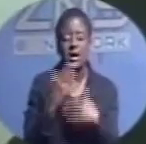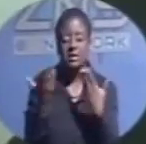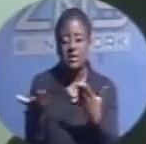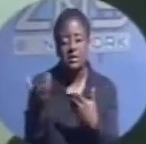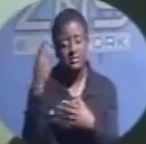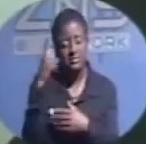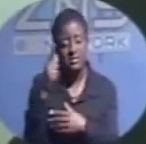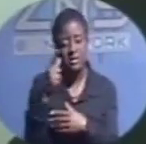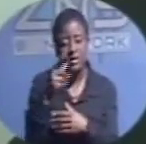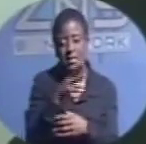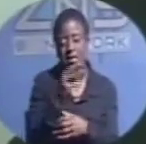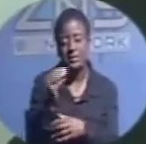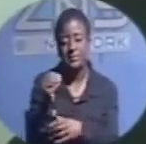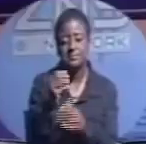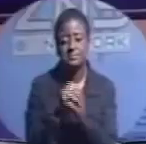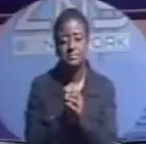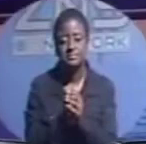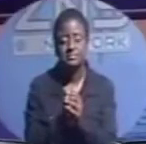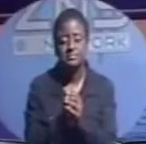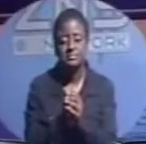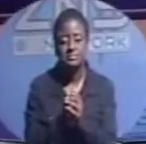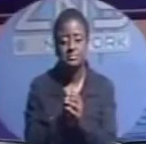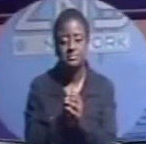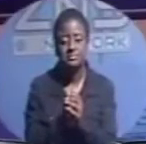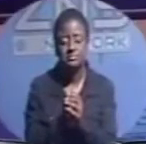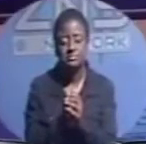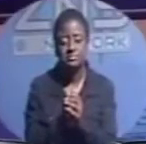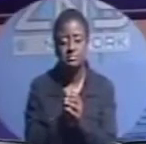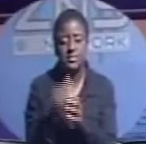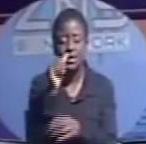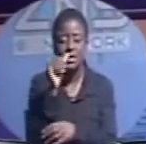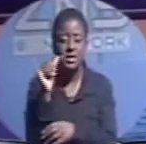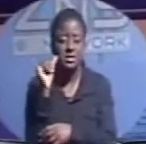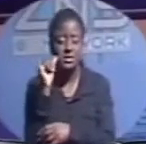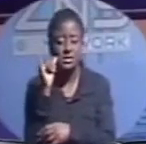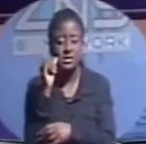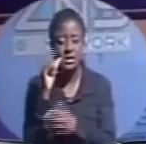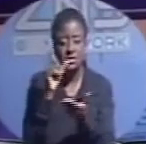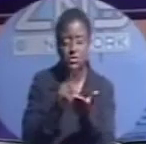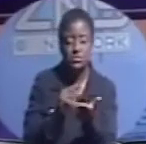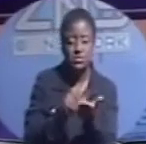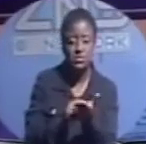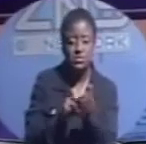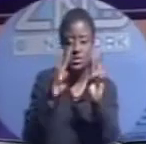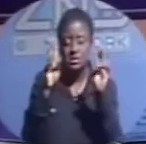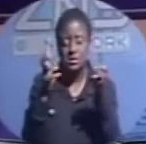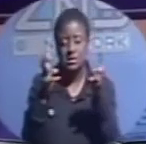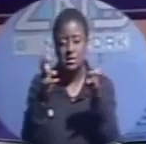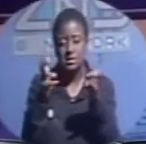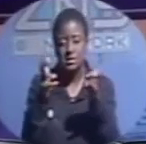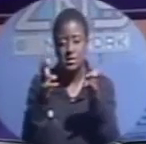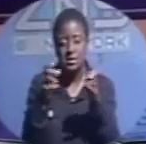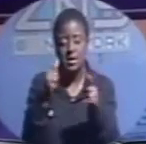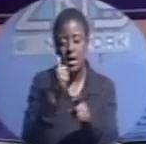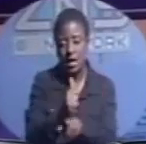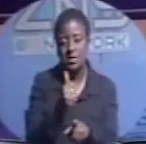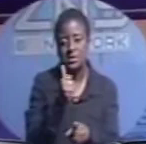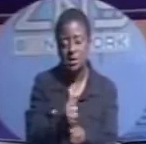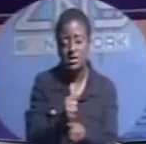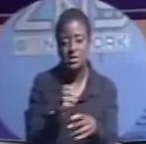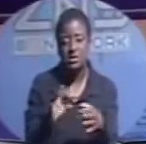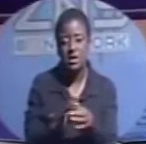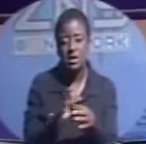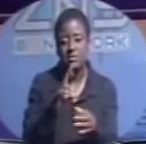each kind of sector within manufacturing. Shifting gears now, yesterday's headline in the local Daily read, accusations of